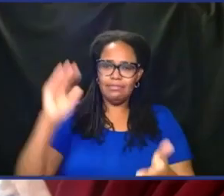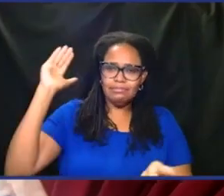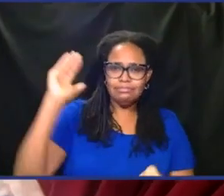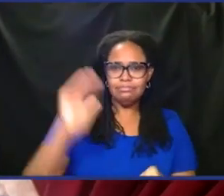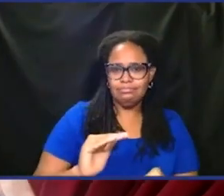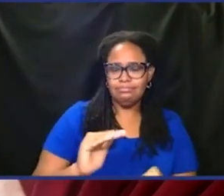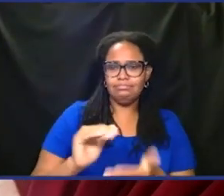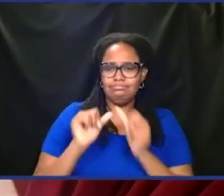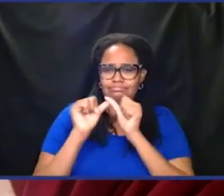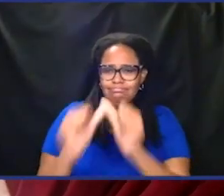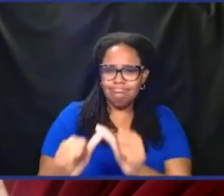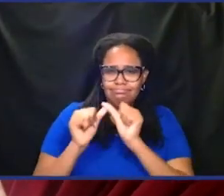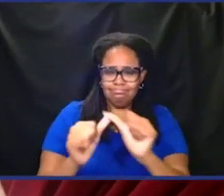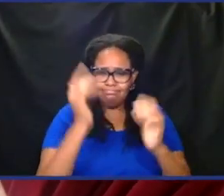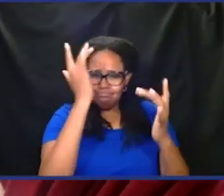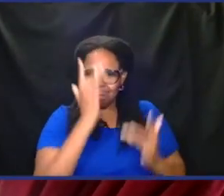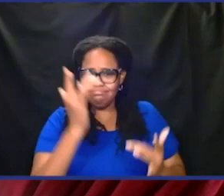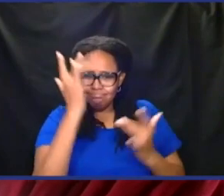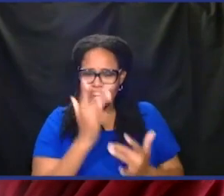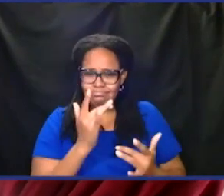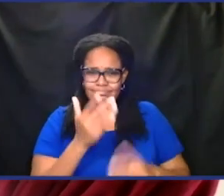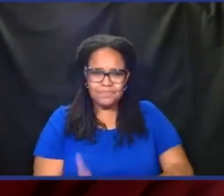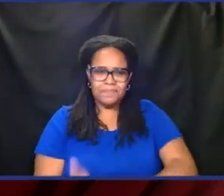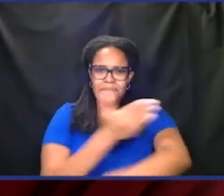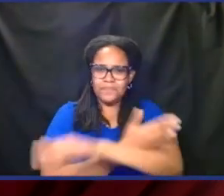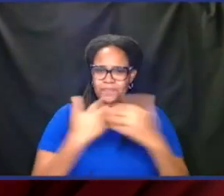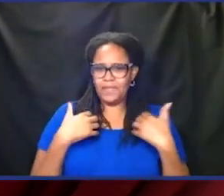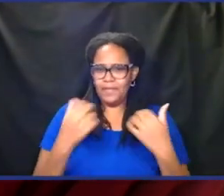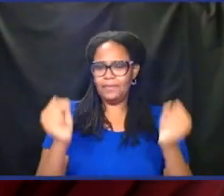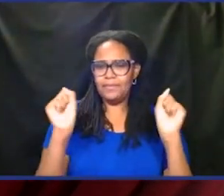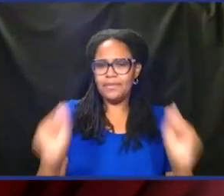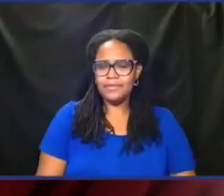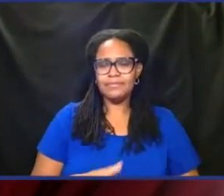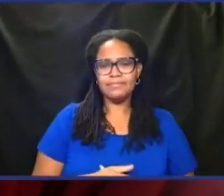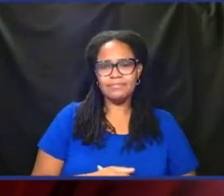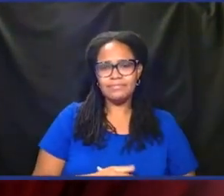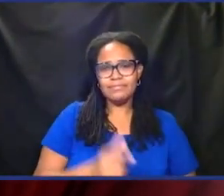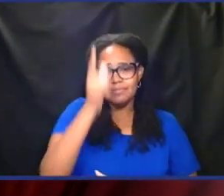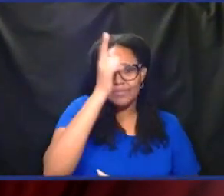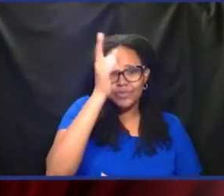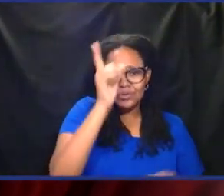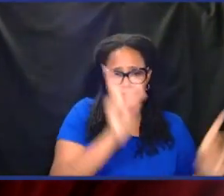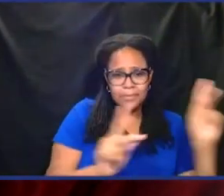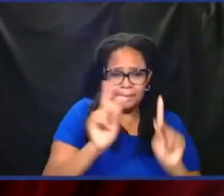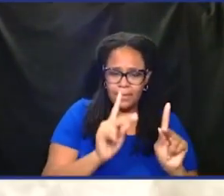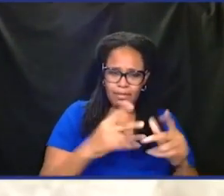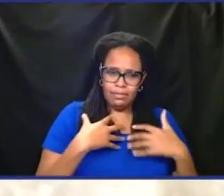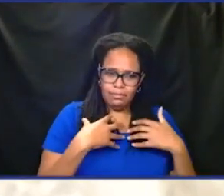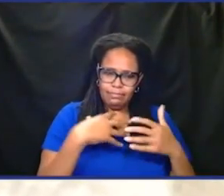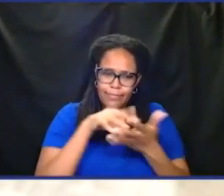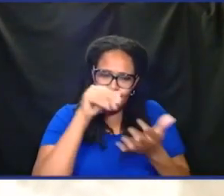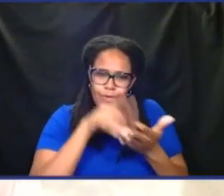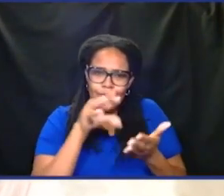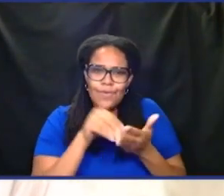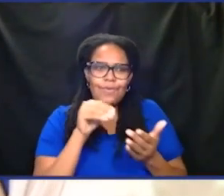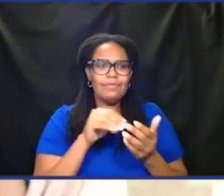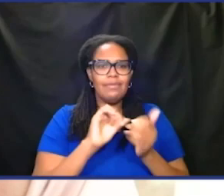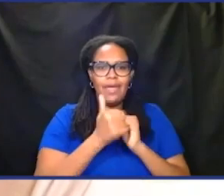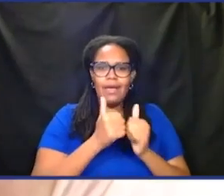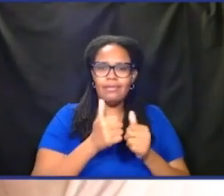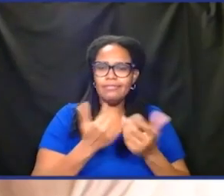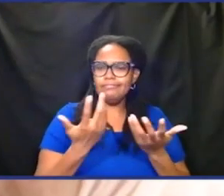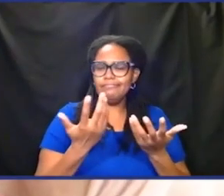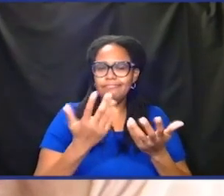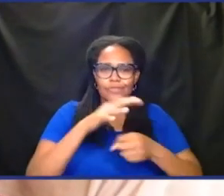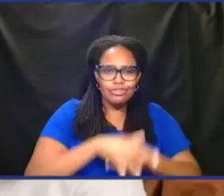improvements. The Syrians and Jordanians who learned stress reduction techniques lost weight, lowered their blood pressure